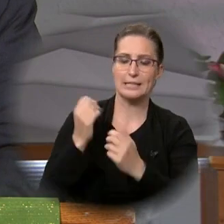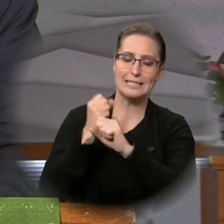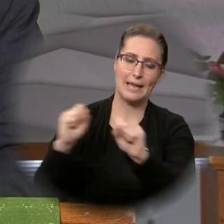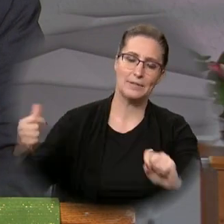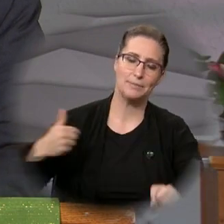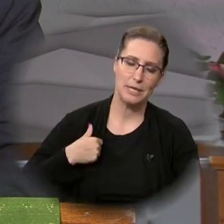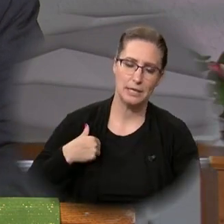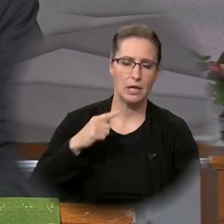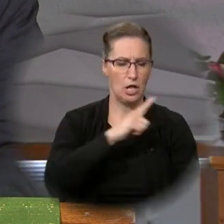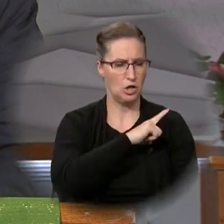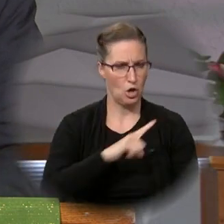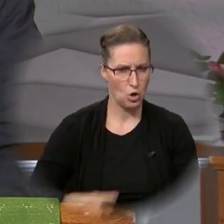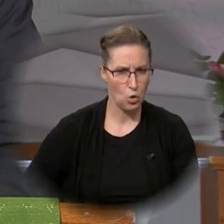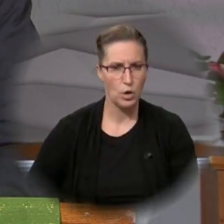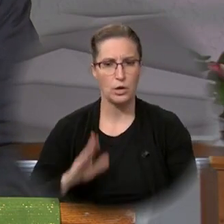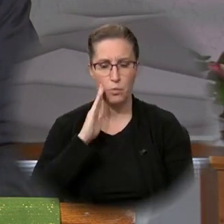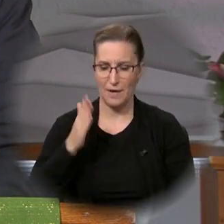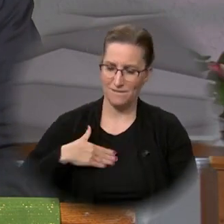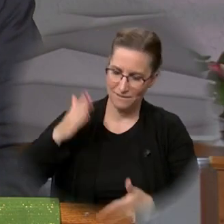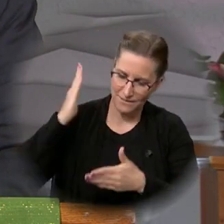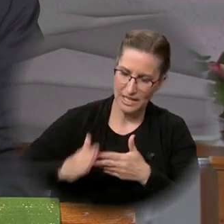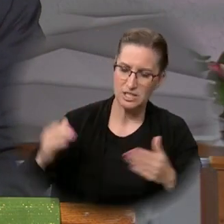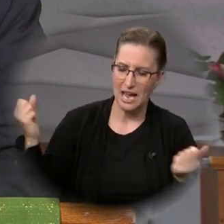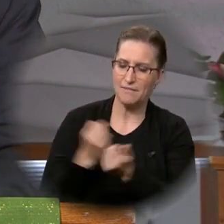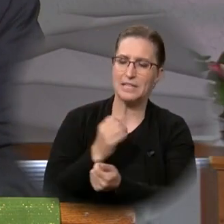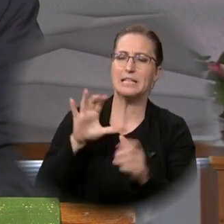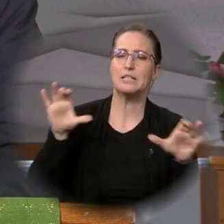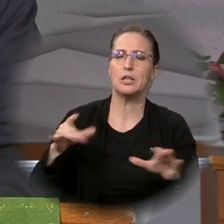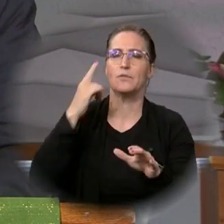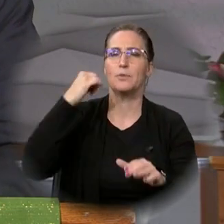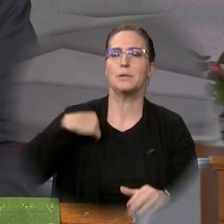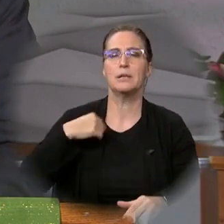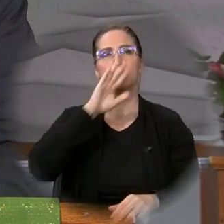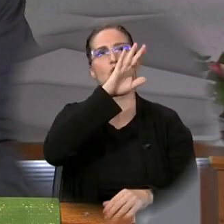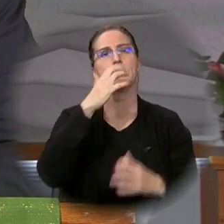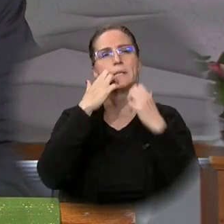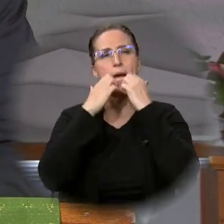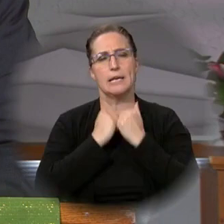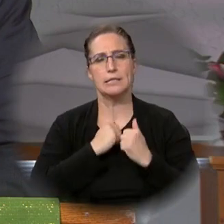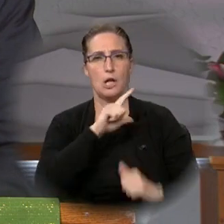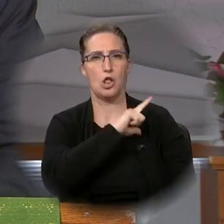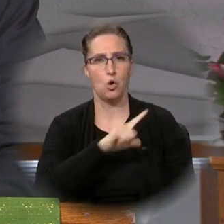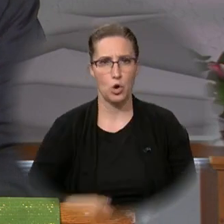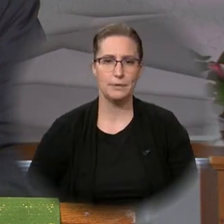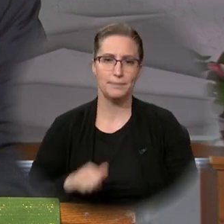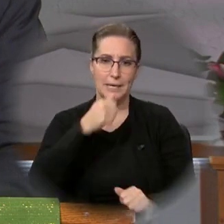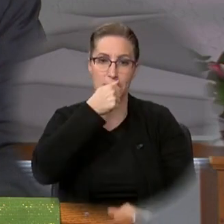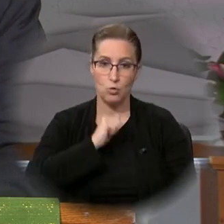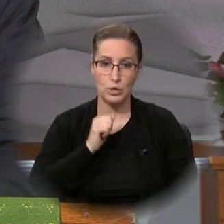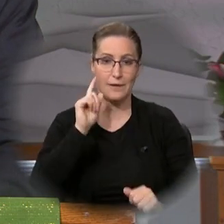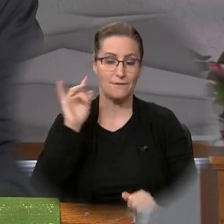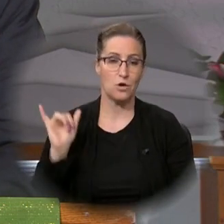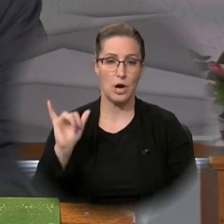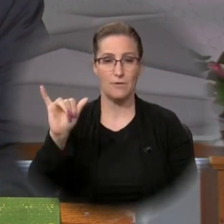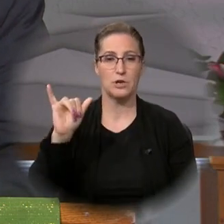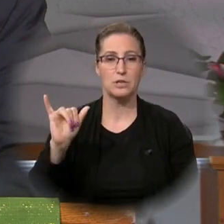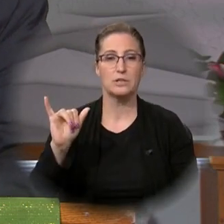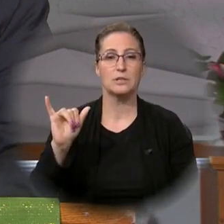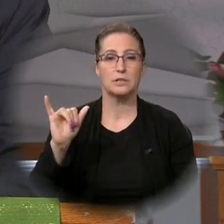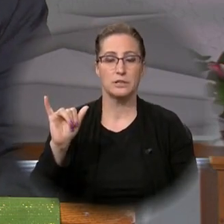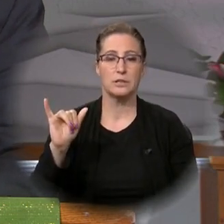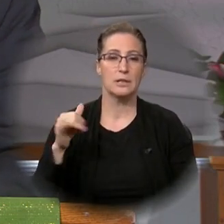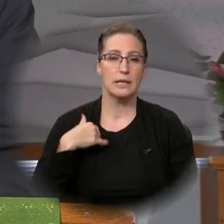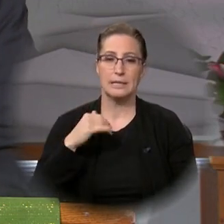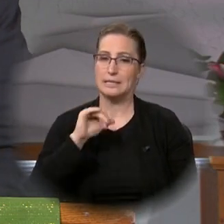The Lord will complete what he has done for me. Your kindness, O Lord, endures forever. Forsake not